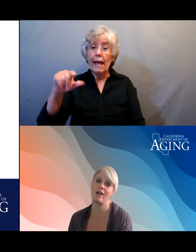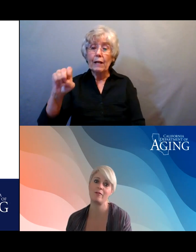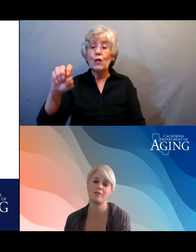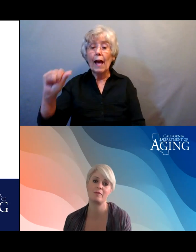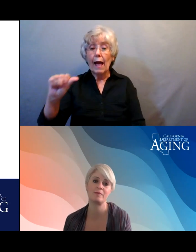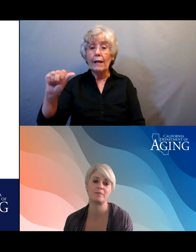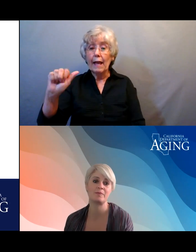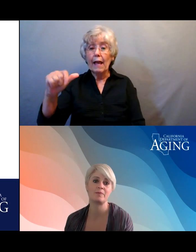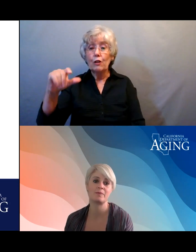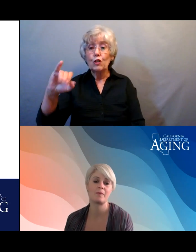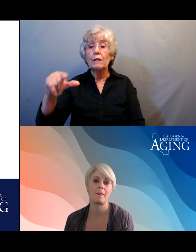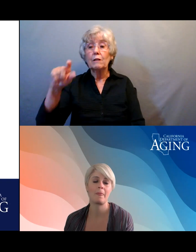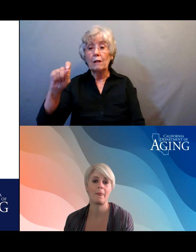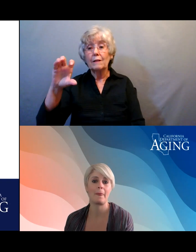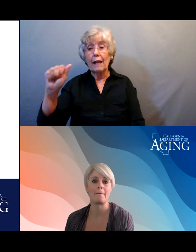engage@aging.ca.gov.